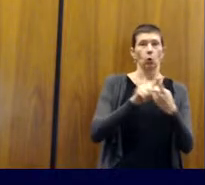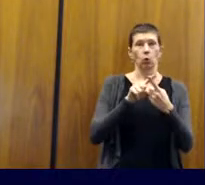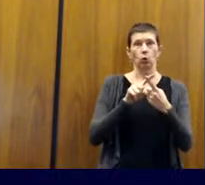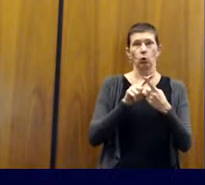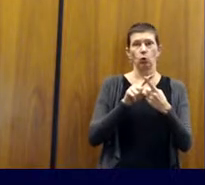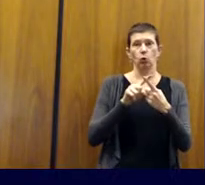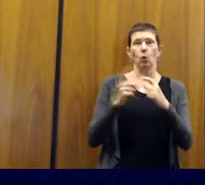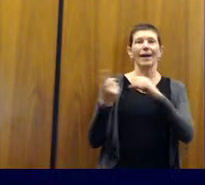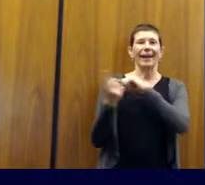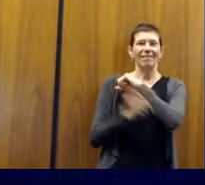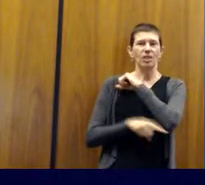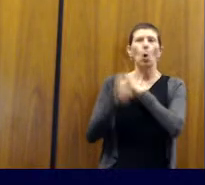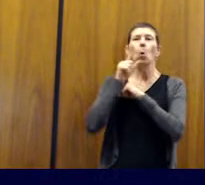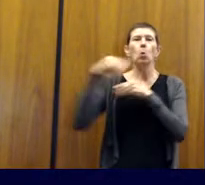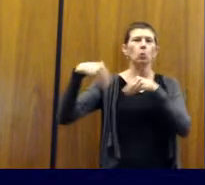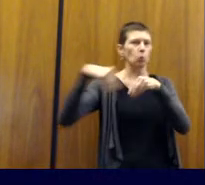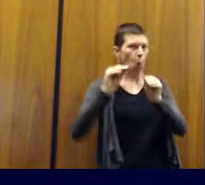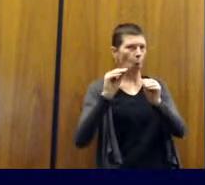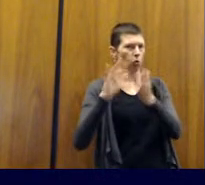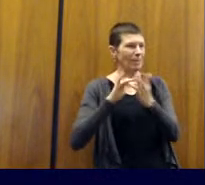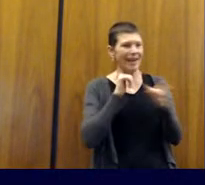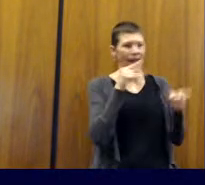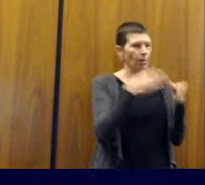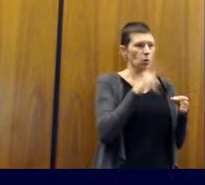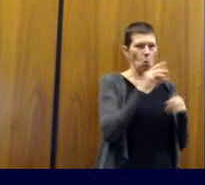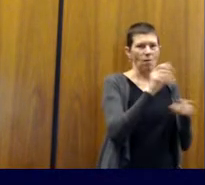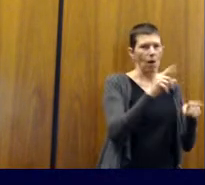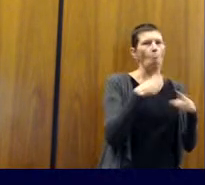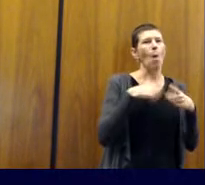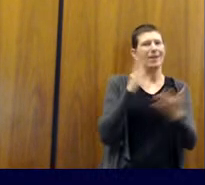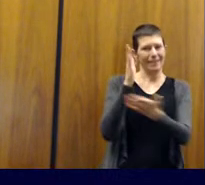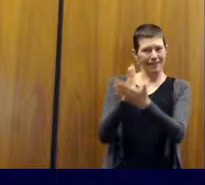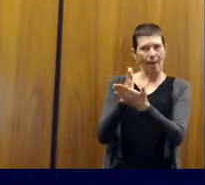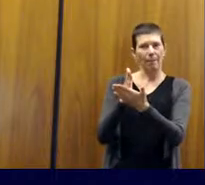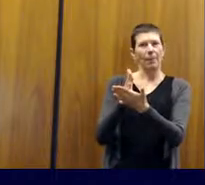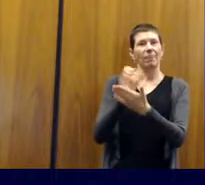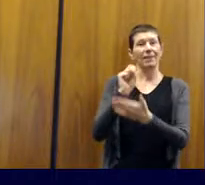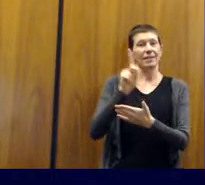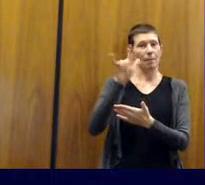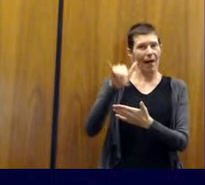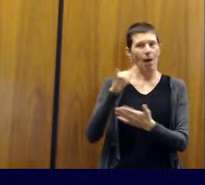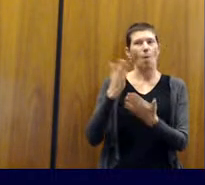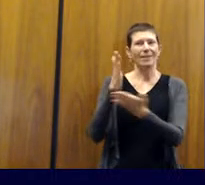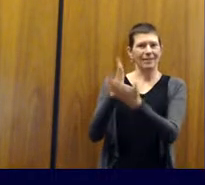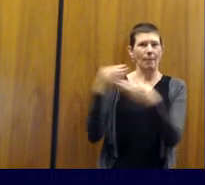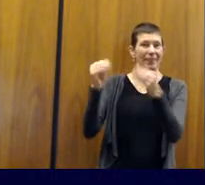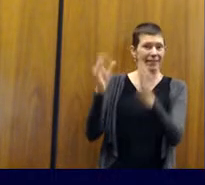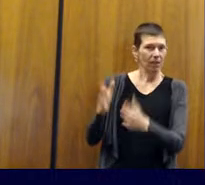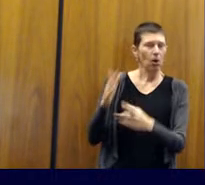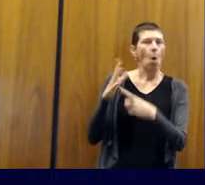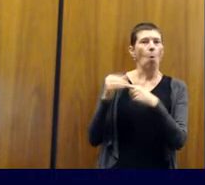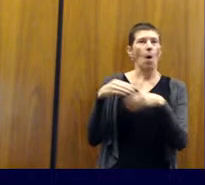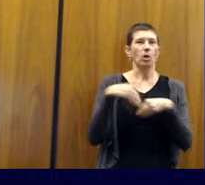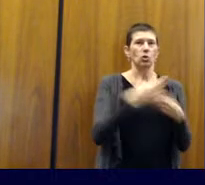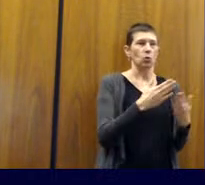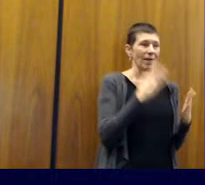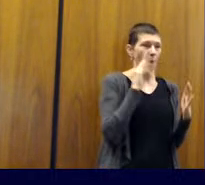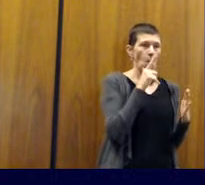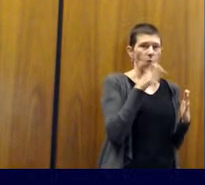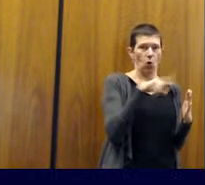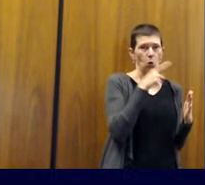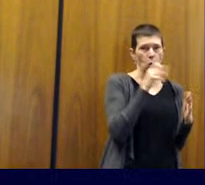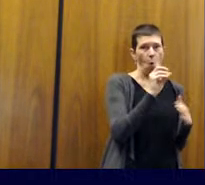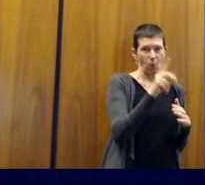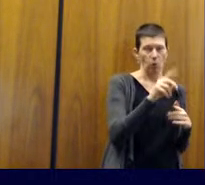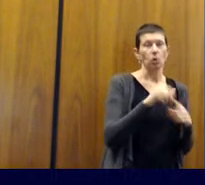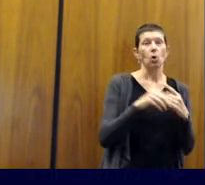dealer, not the person that overdosed. We want to stop the supply, we want to stop the dealer, and we want to get hope to those that overdose. So the